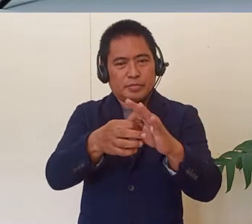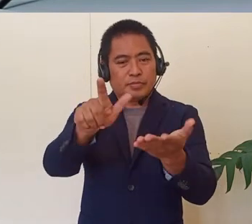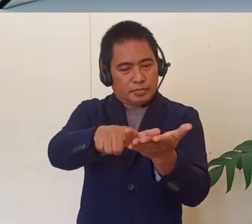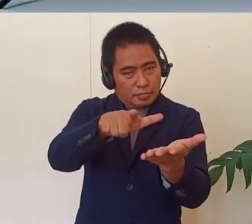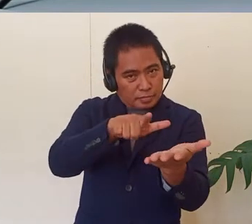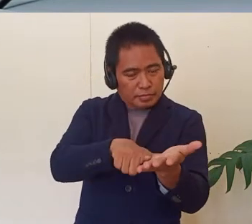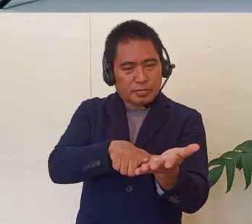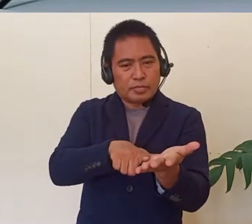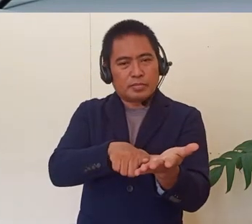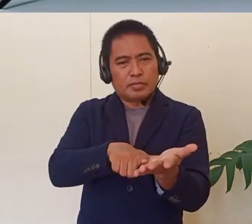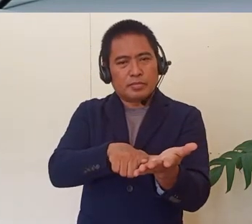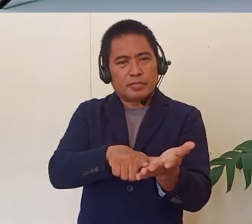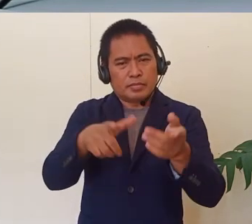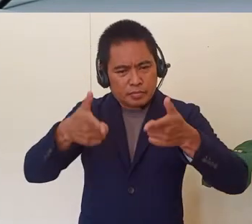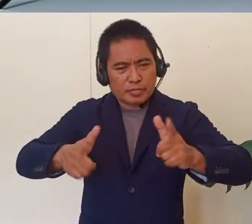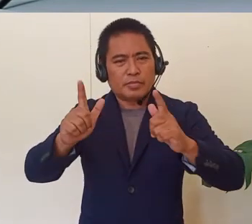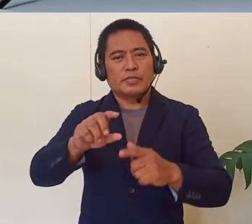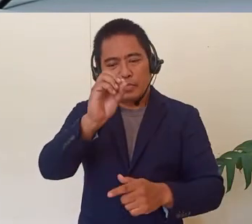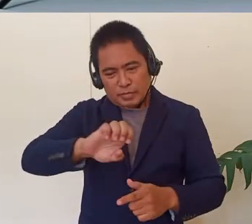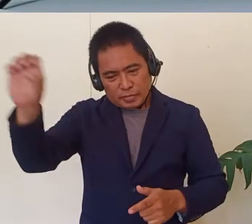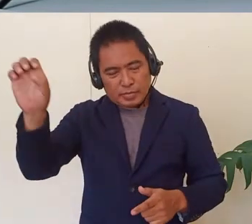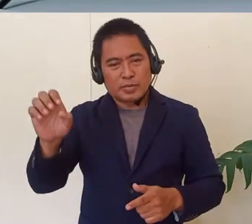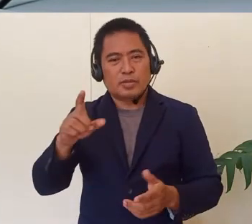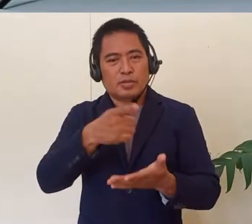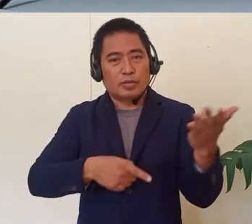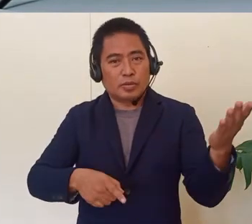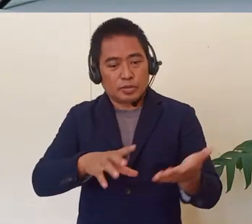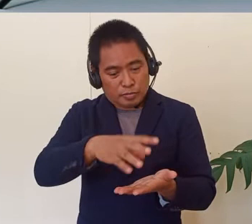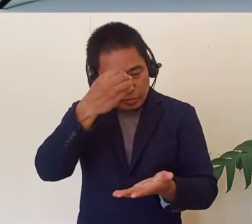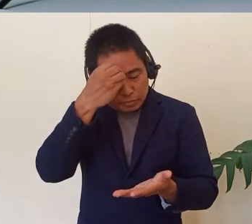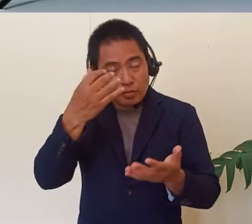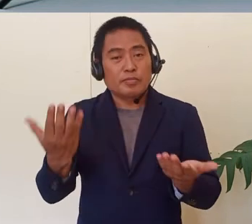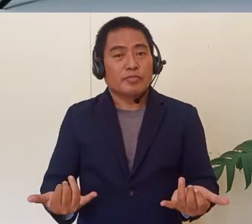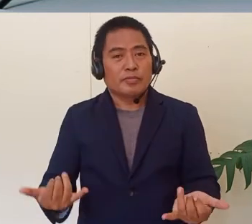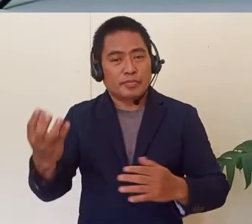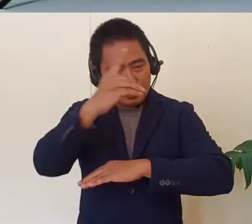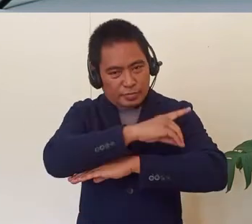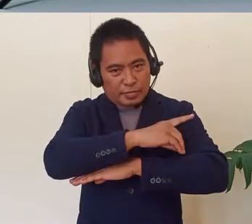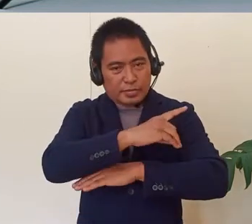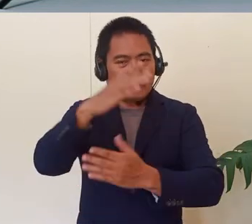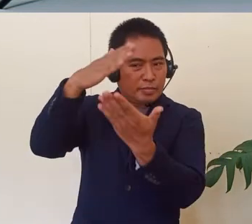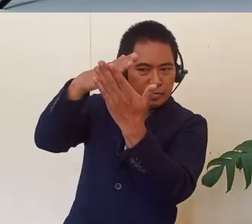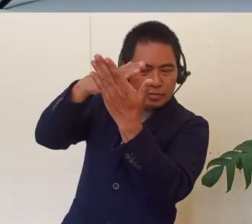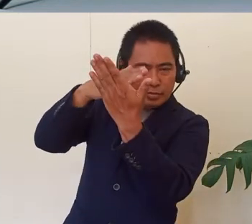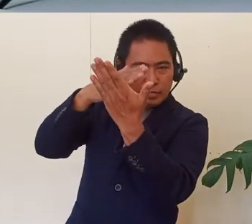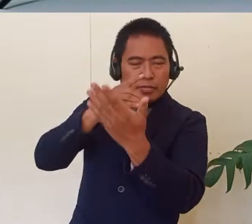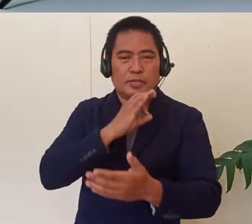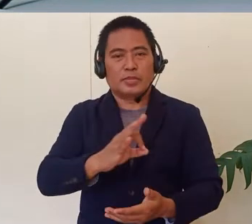learned today. Identify if the following solutions are